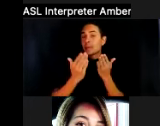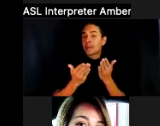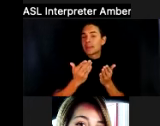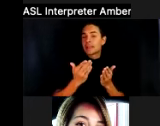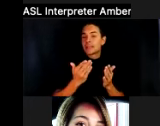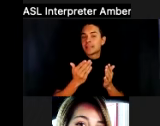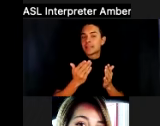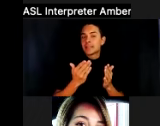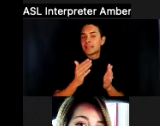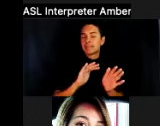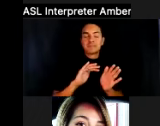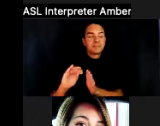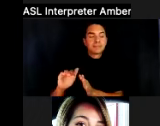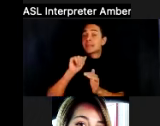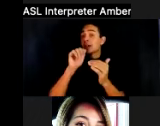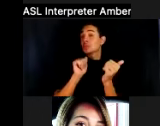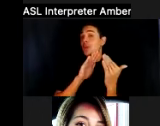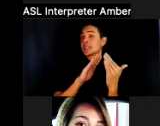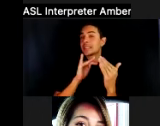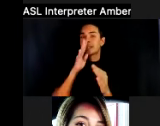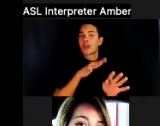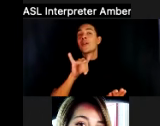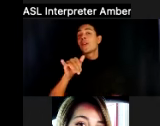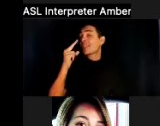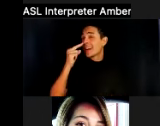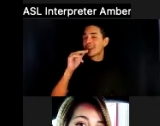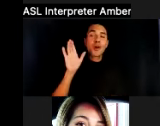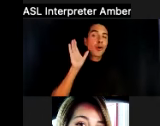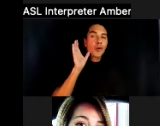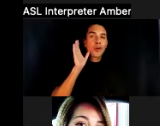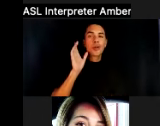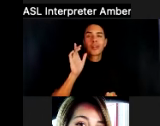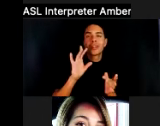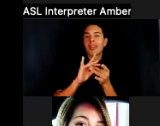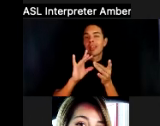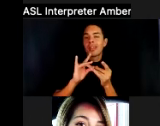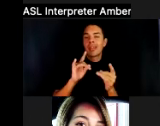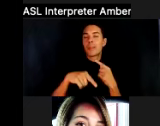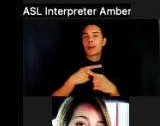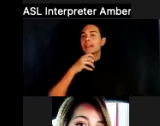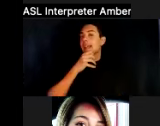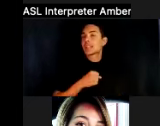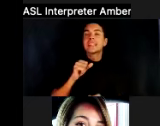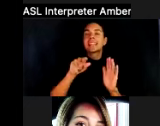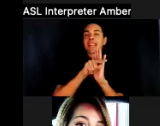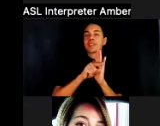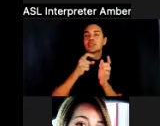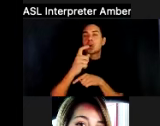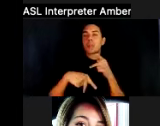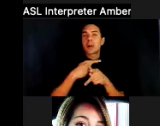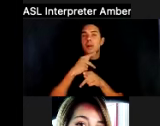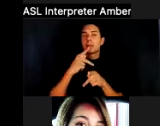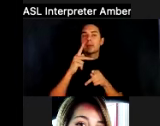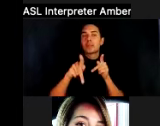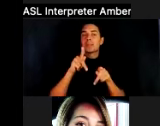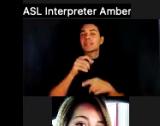Like addressing, like, oh, it's funny, or I've heard jokes made about people's age. And I think that we